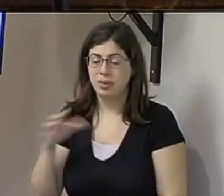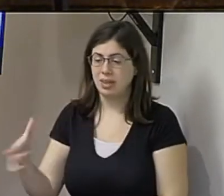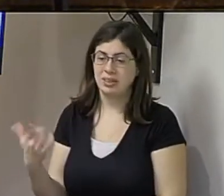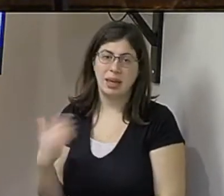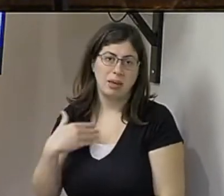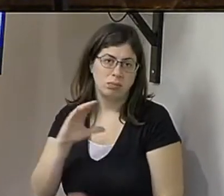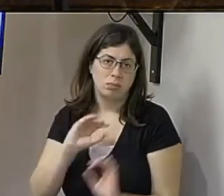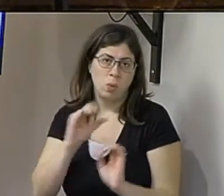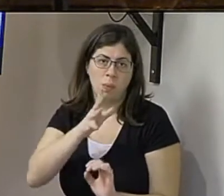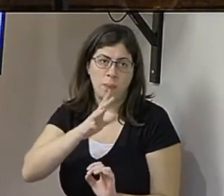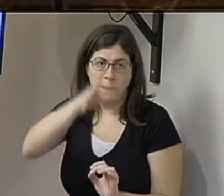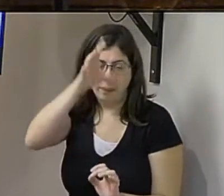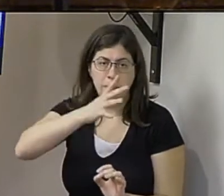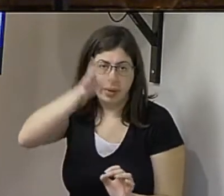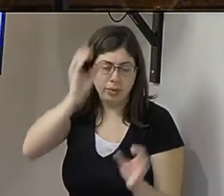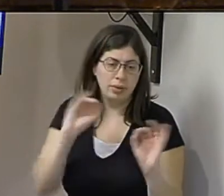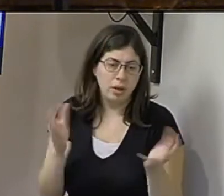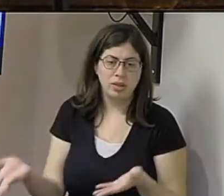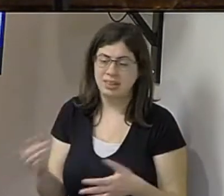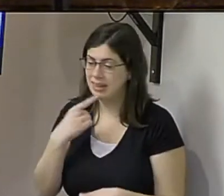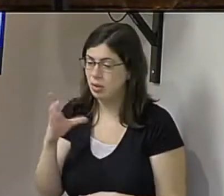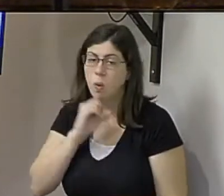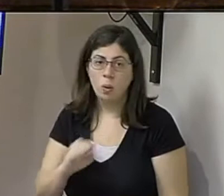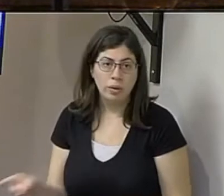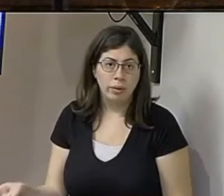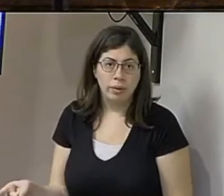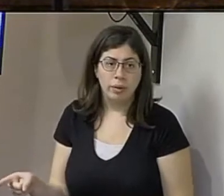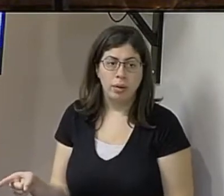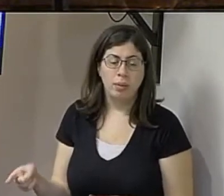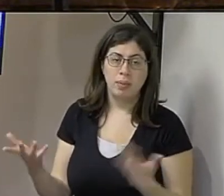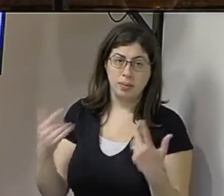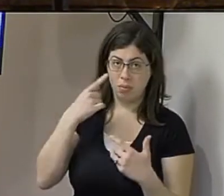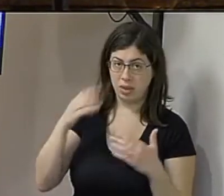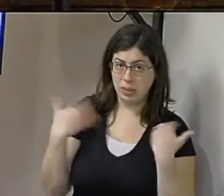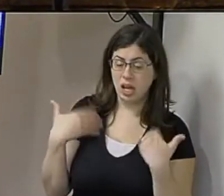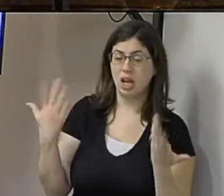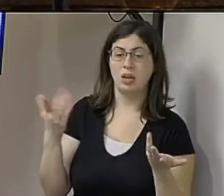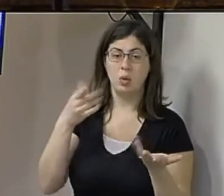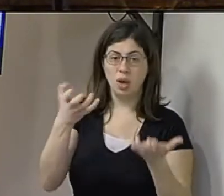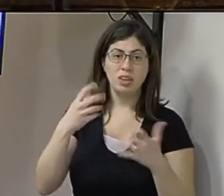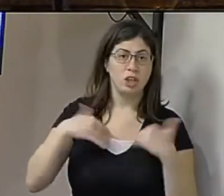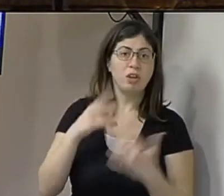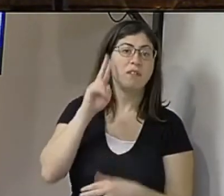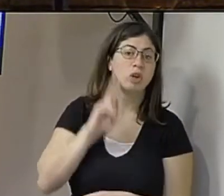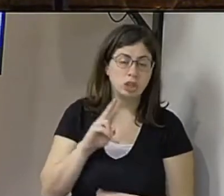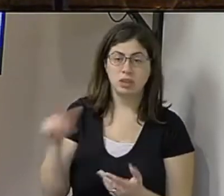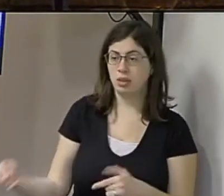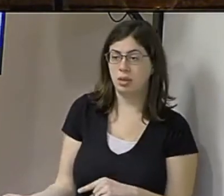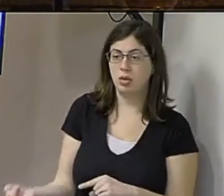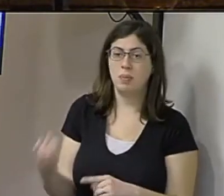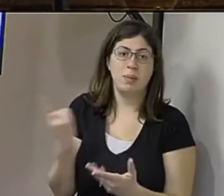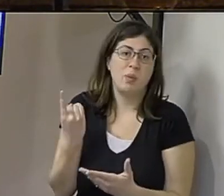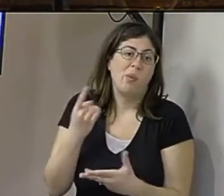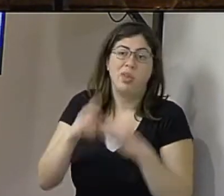orphan, and it doesn't, again, say exactly how old. We were presuming she's young. It says they're collecting the young virgins, so this may be the only world